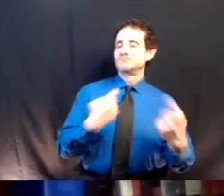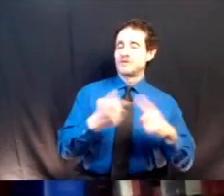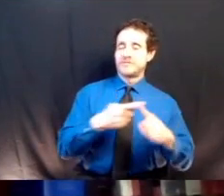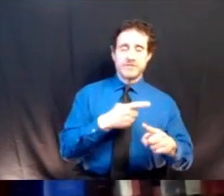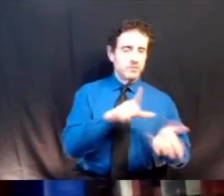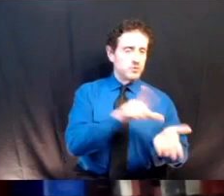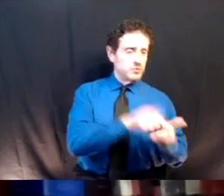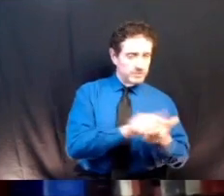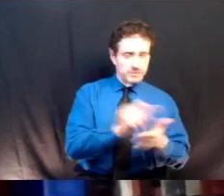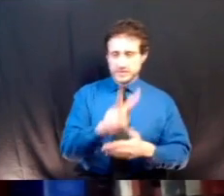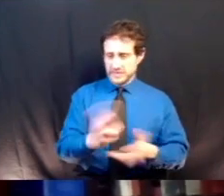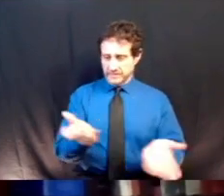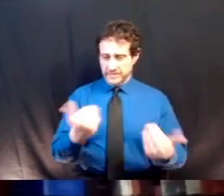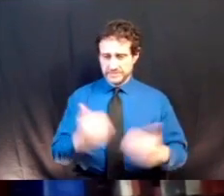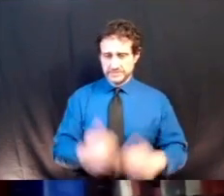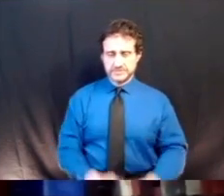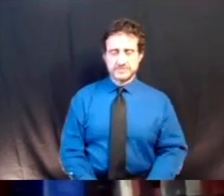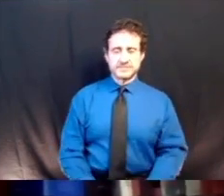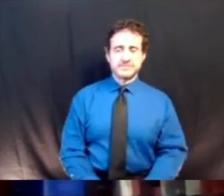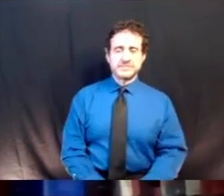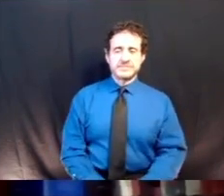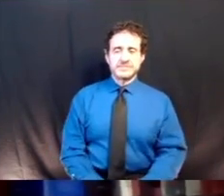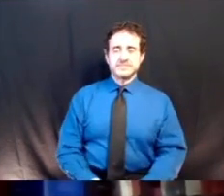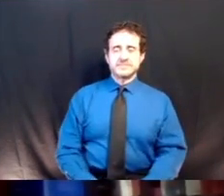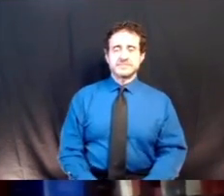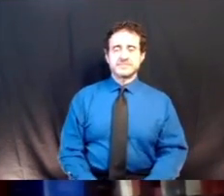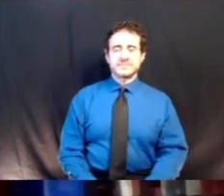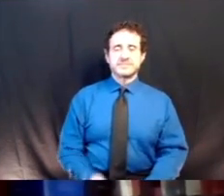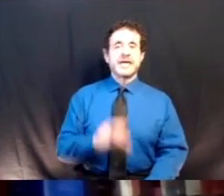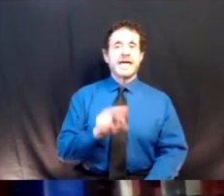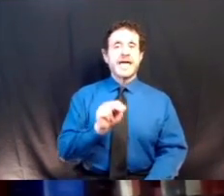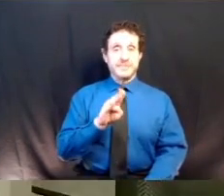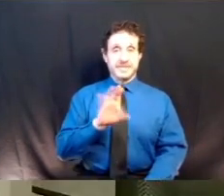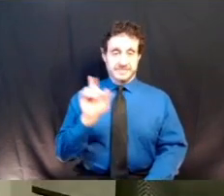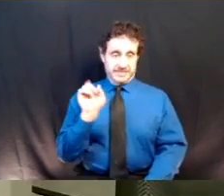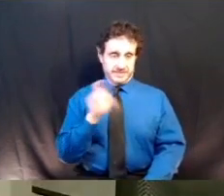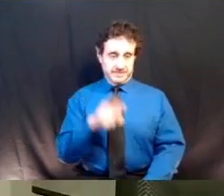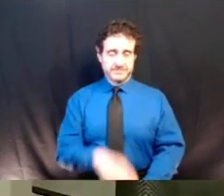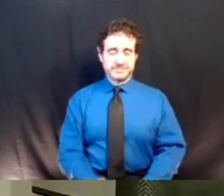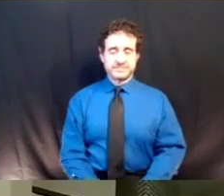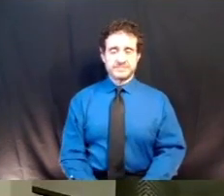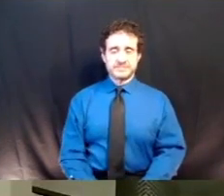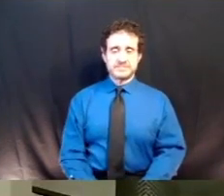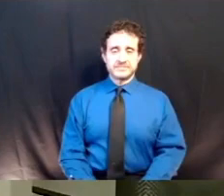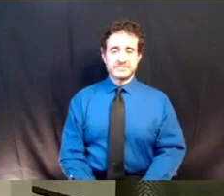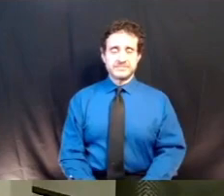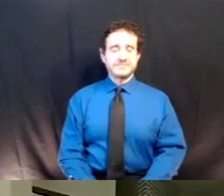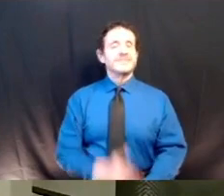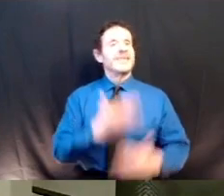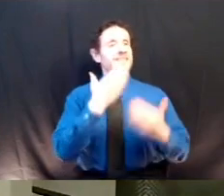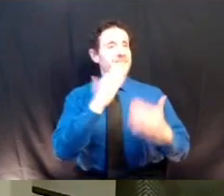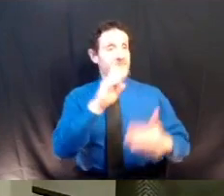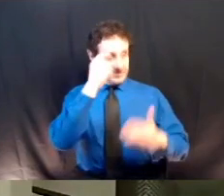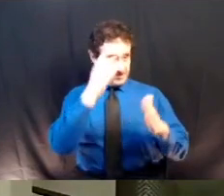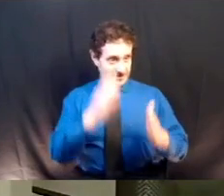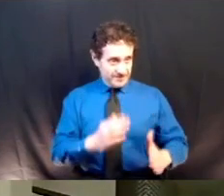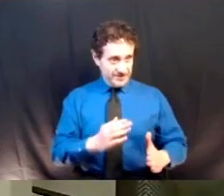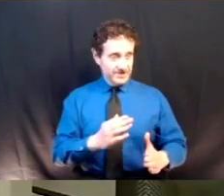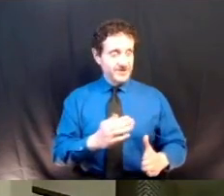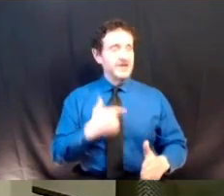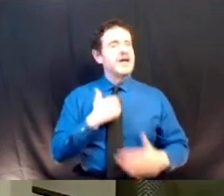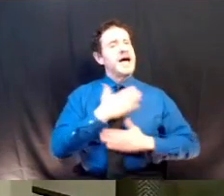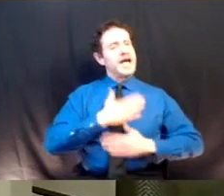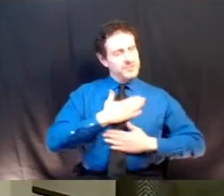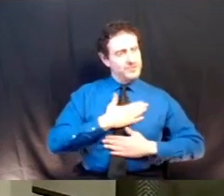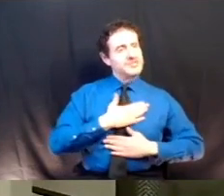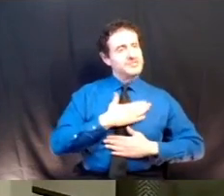We'll start with pool reporter Marianne Ahern from NBC5. Thank you, Governor. I appreciate it. Just on